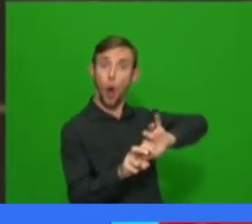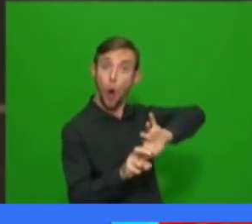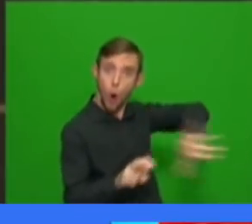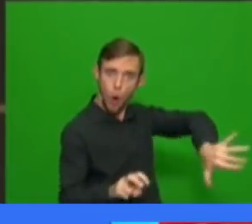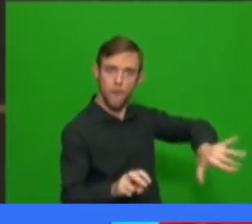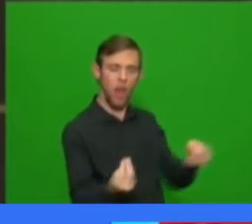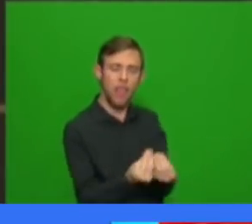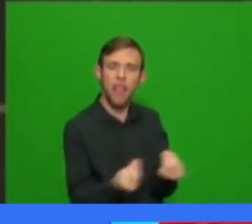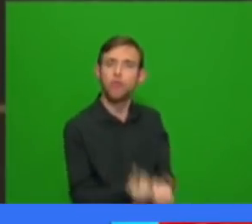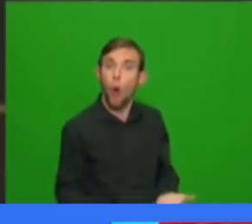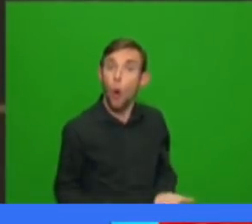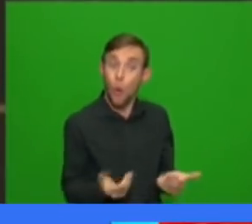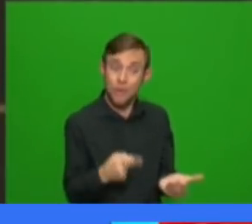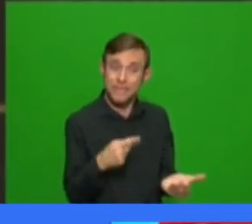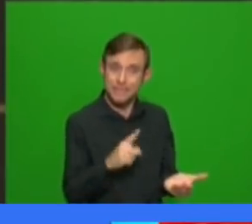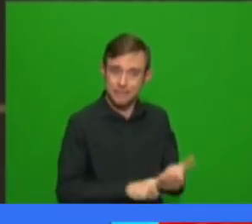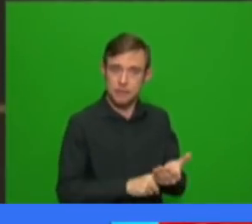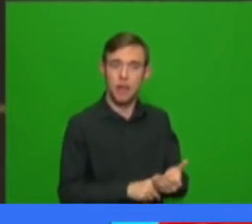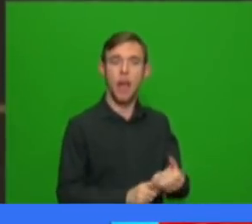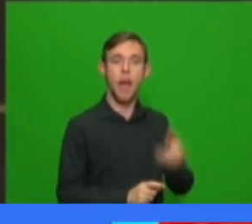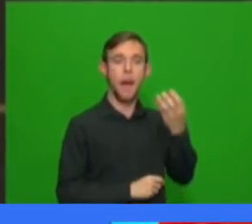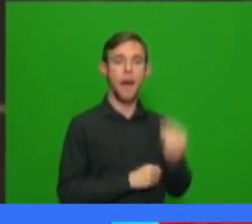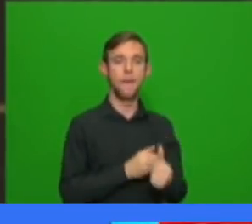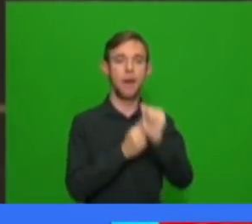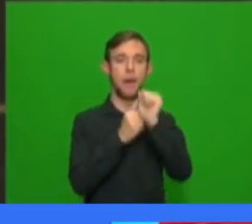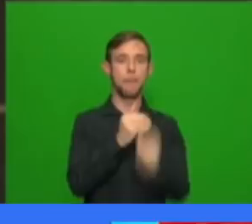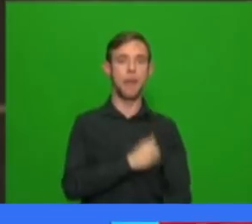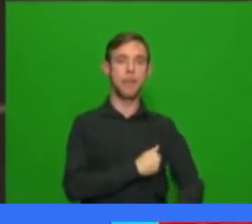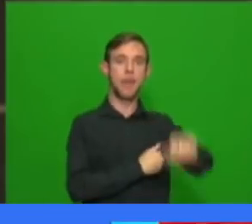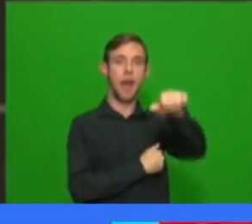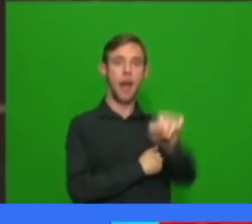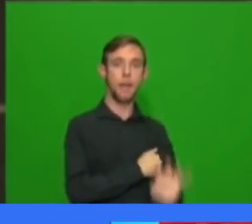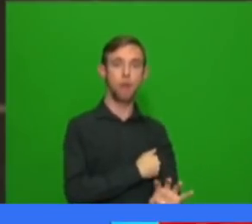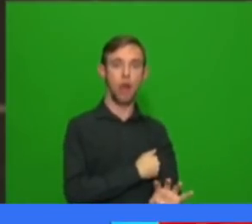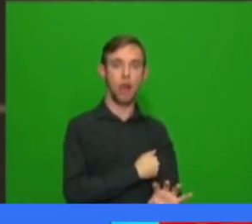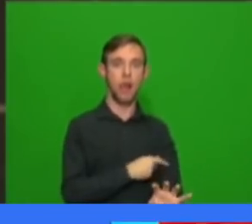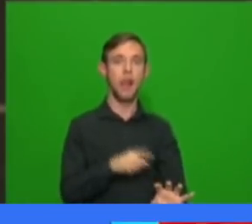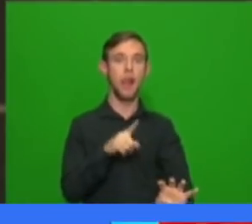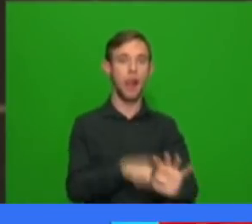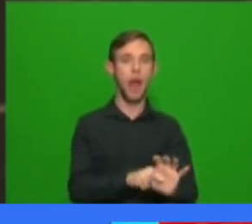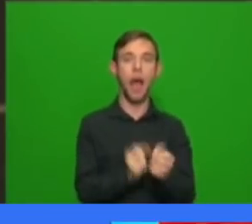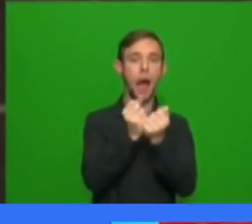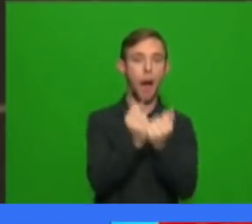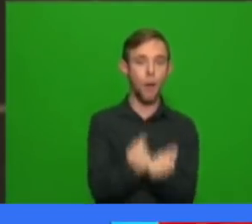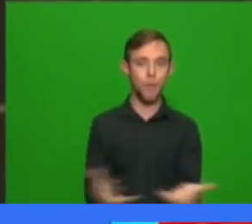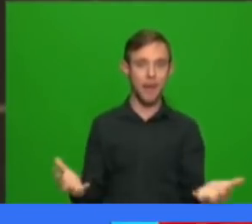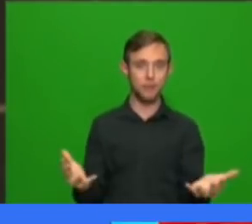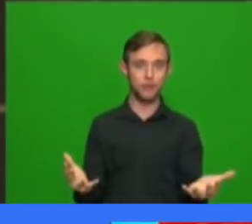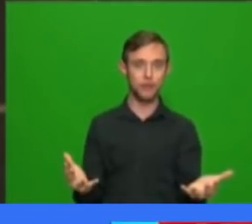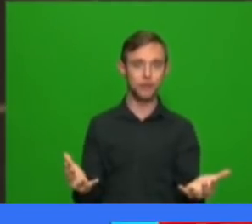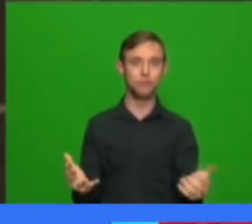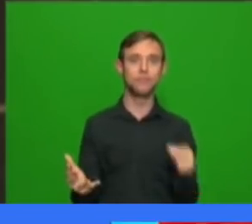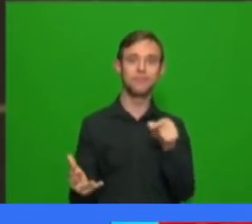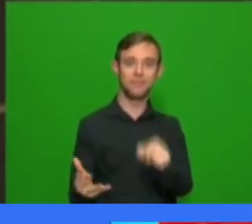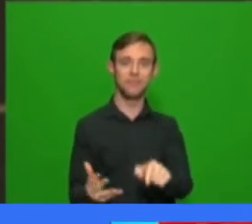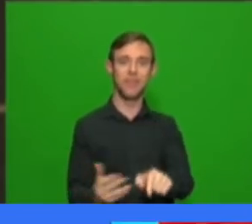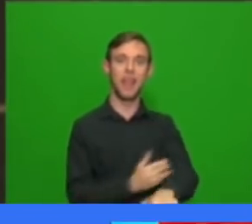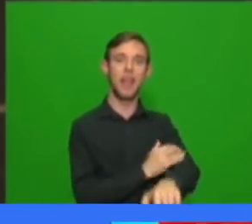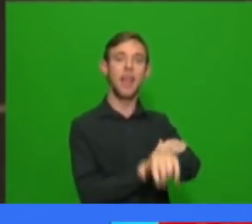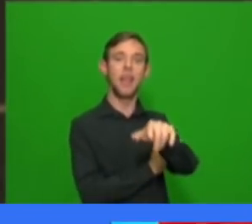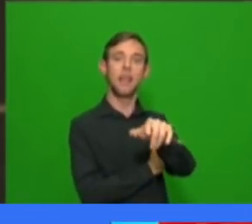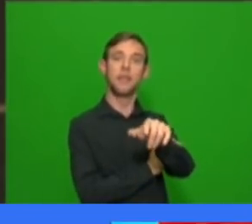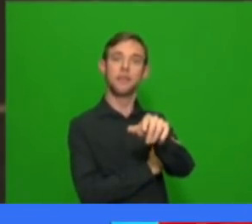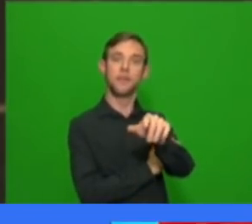April. Producer price inflation for final manufactured goods increased to 6.2% in